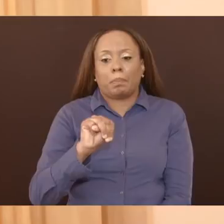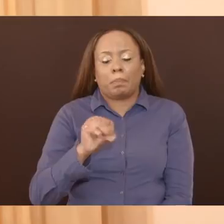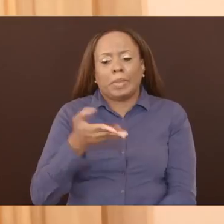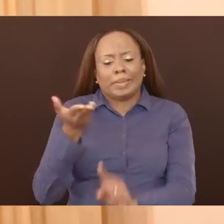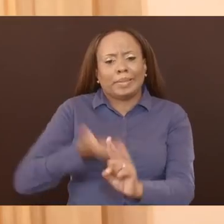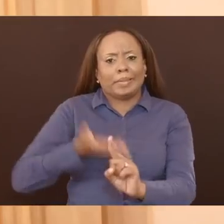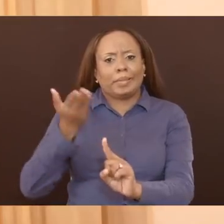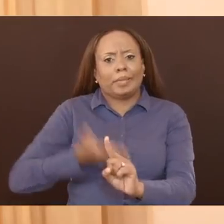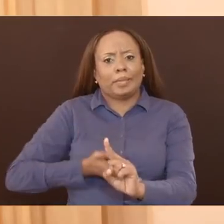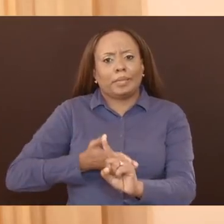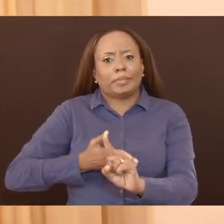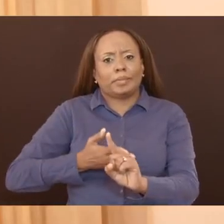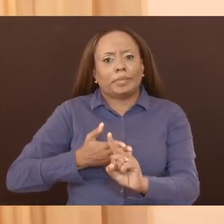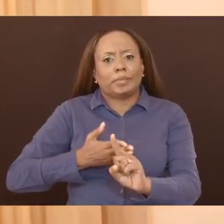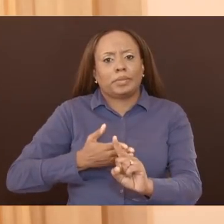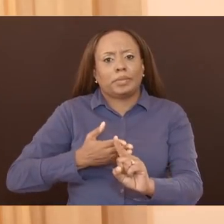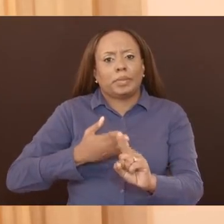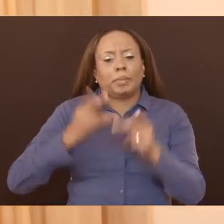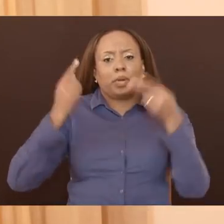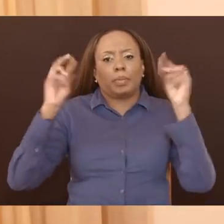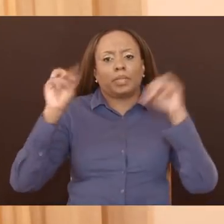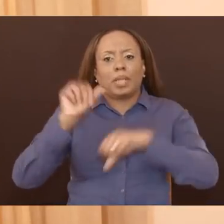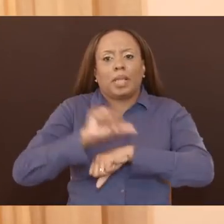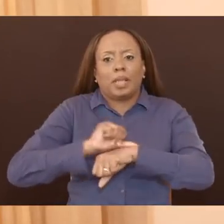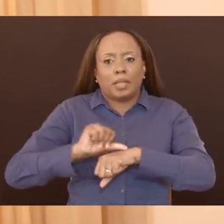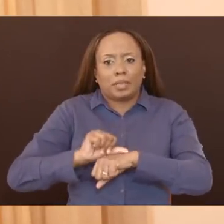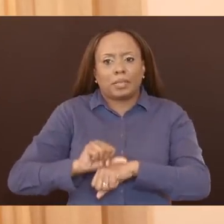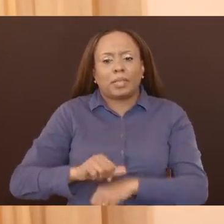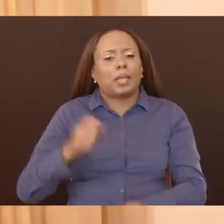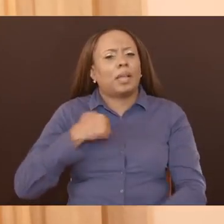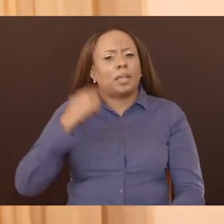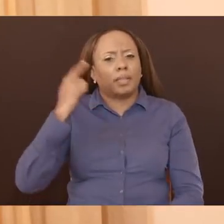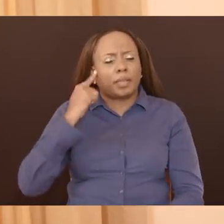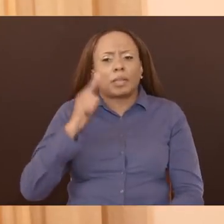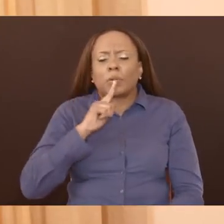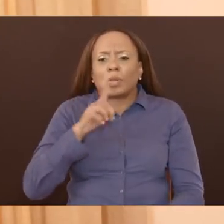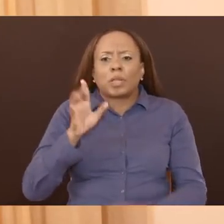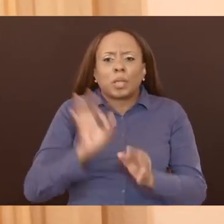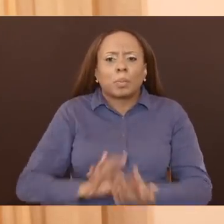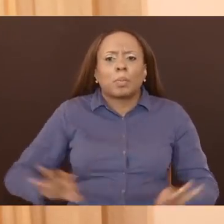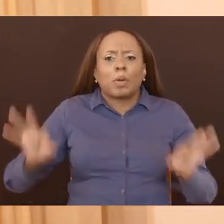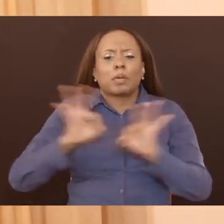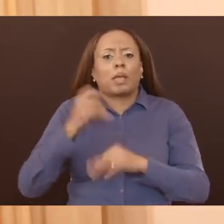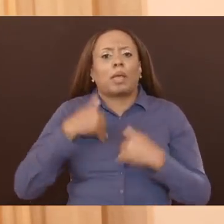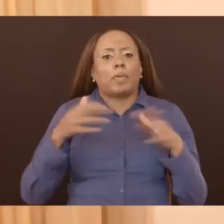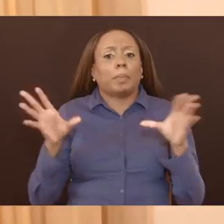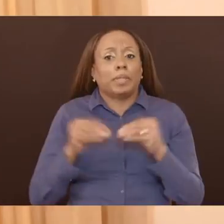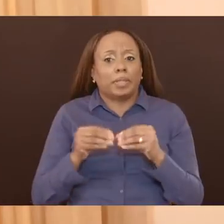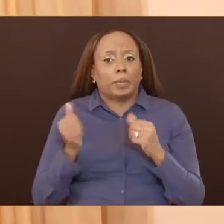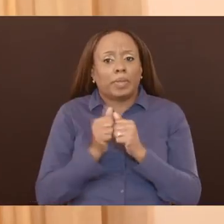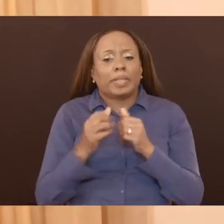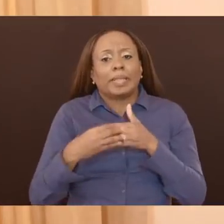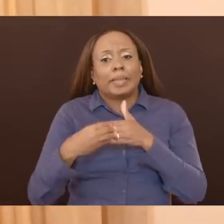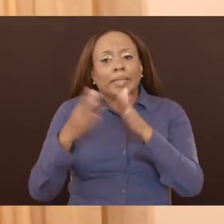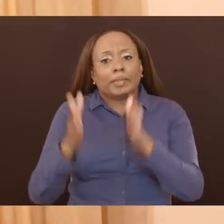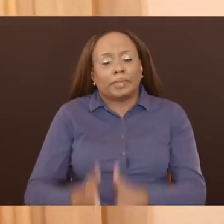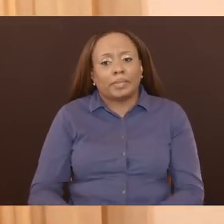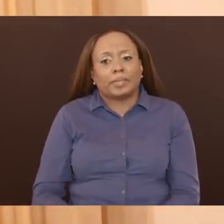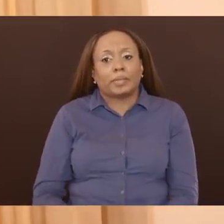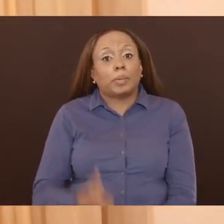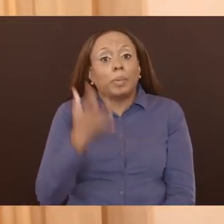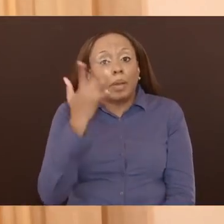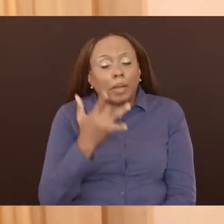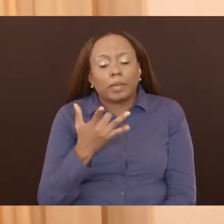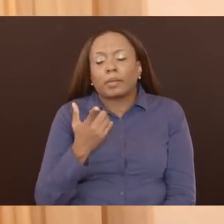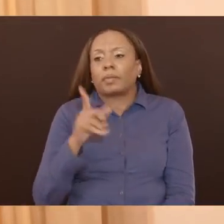time for an urgent heads meeting, it has to be in the next few days. And I've asked for that meeting. One, because we need to coordinate our